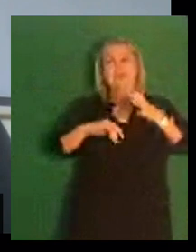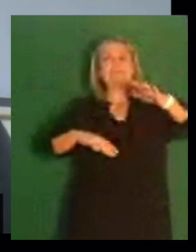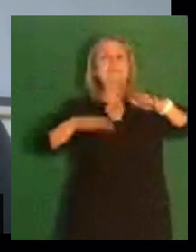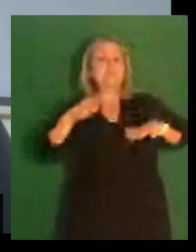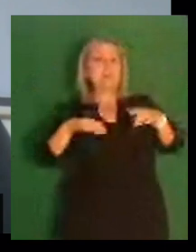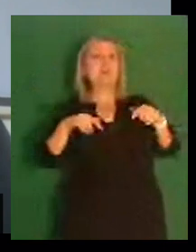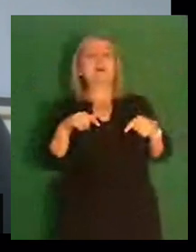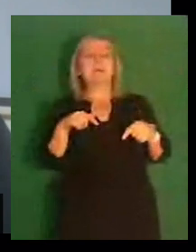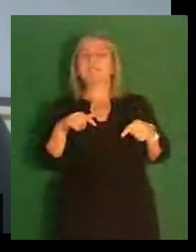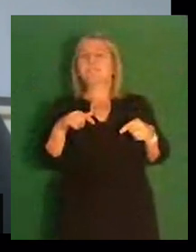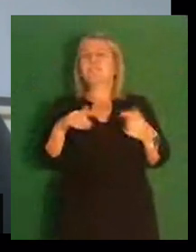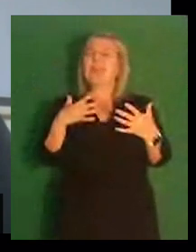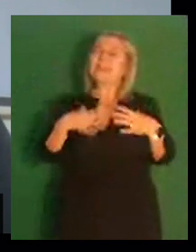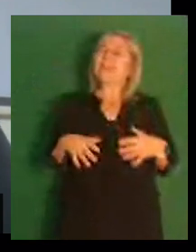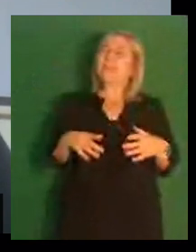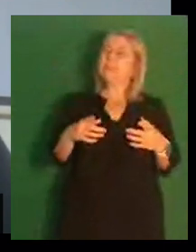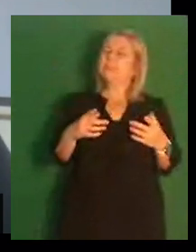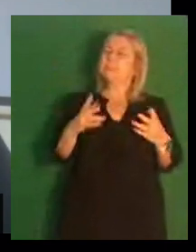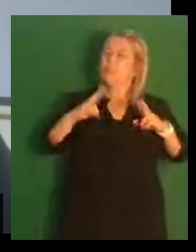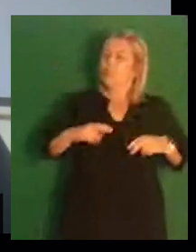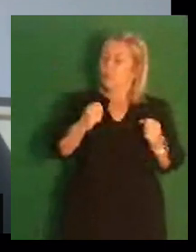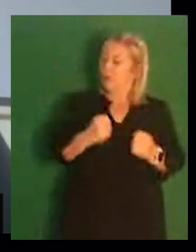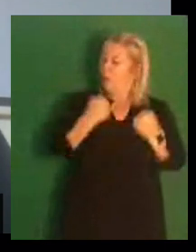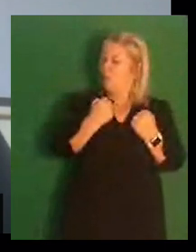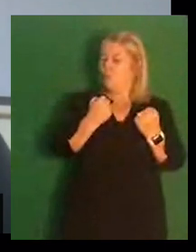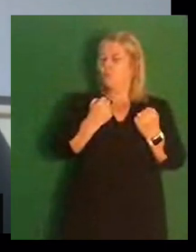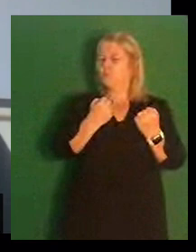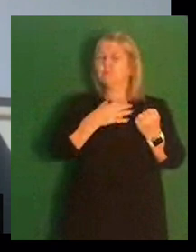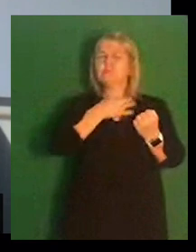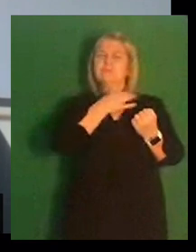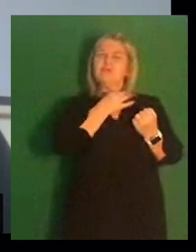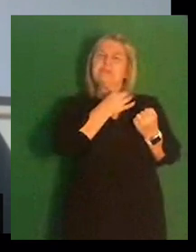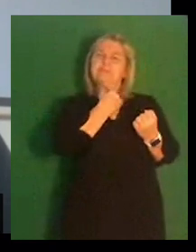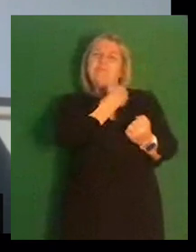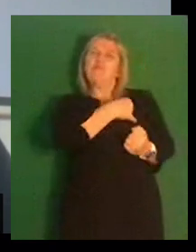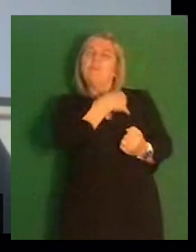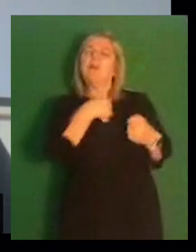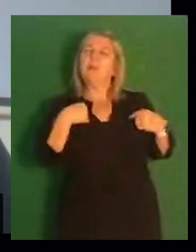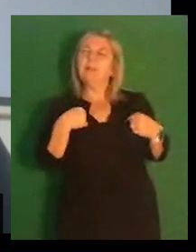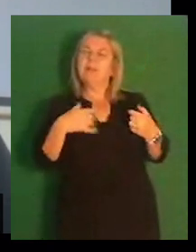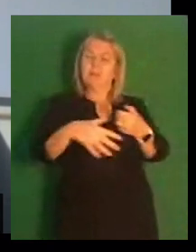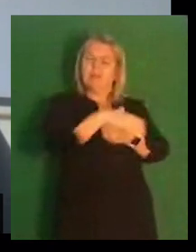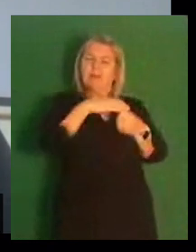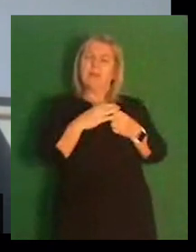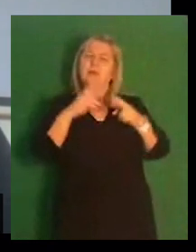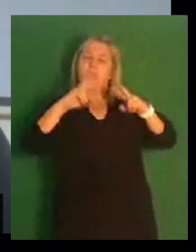our own vulnerabilities and need to kind of reassess ourselves.